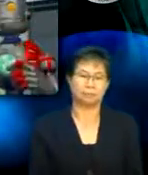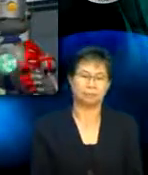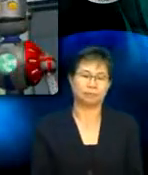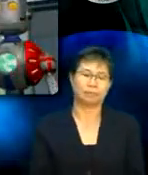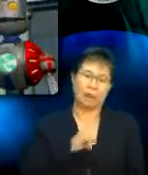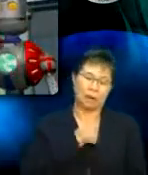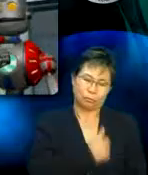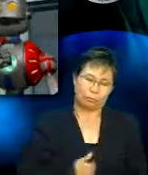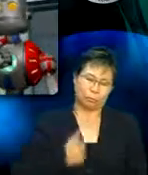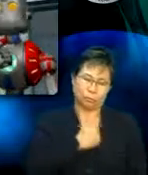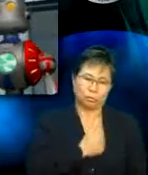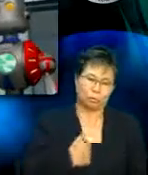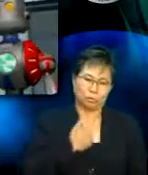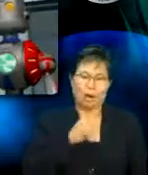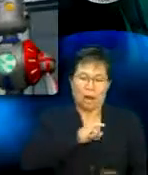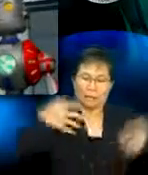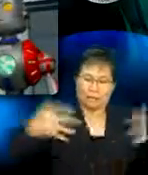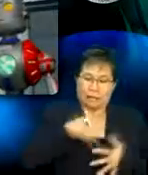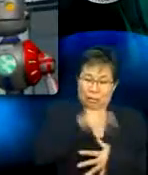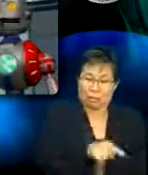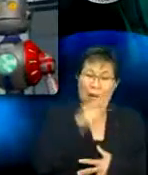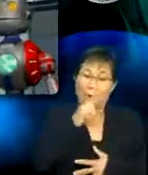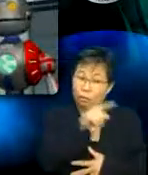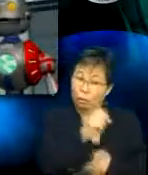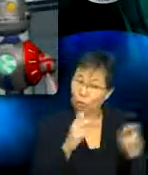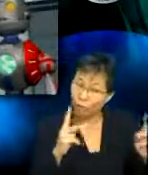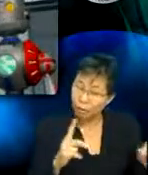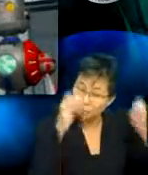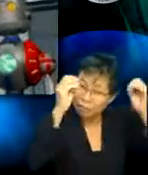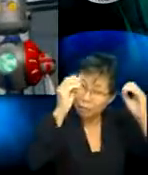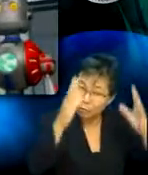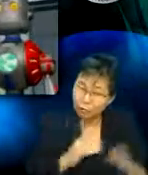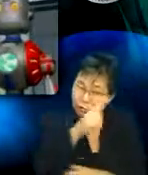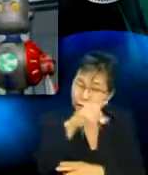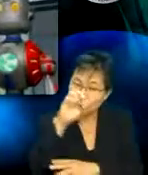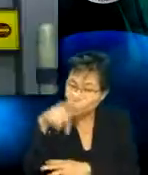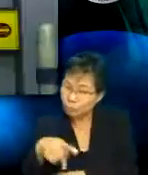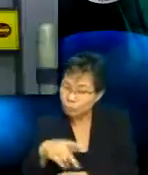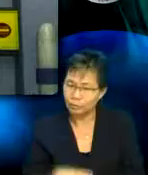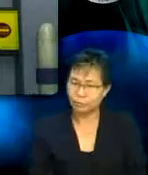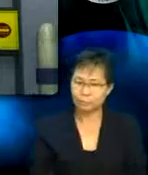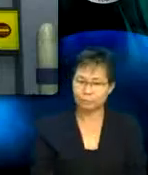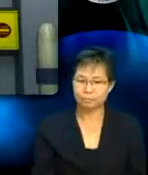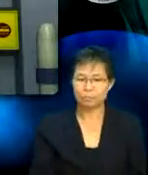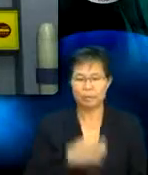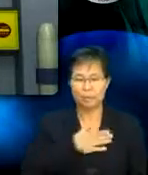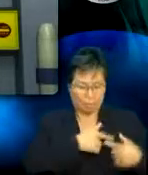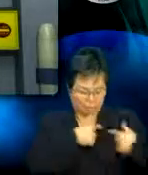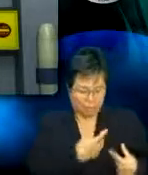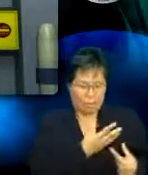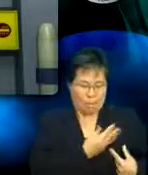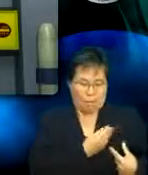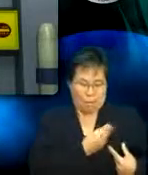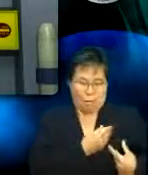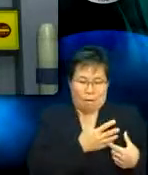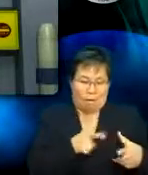I'm sorry if I scared you. Are you all right, Professor Dew? My heart is pumping